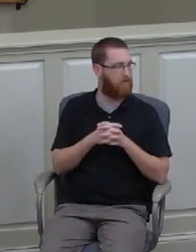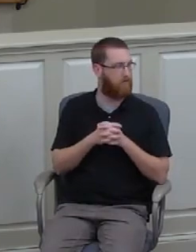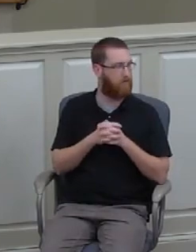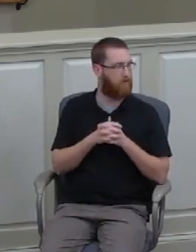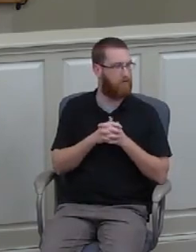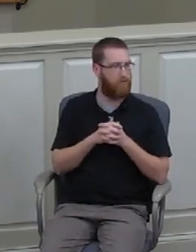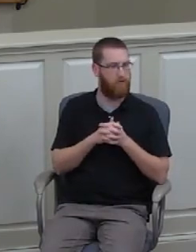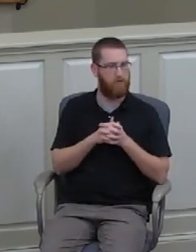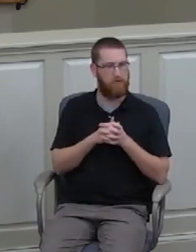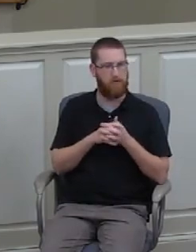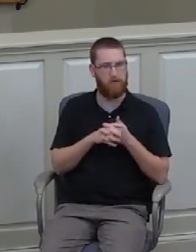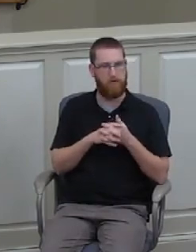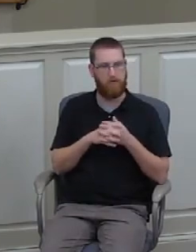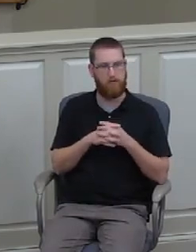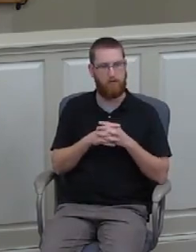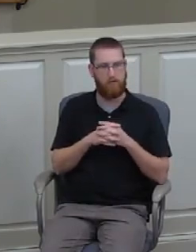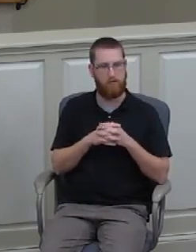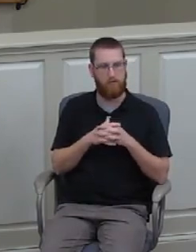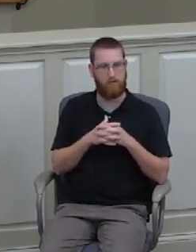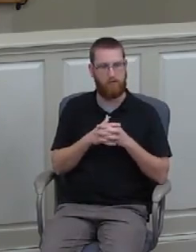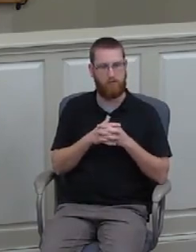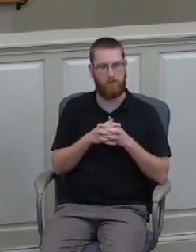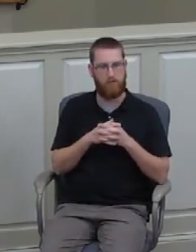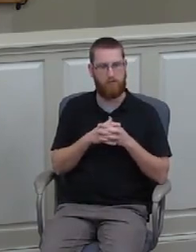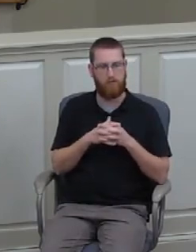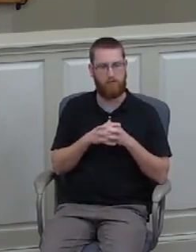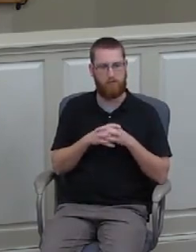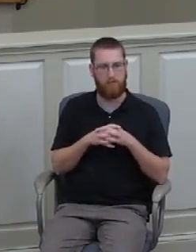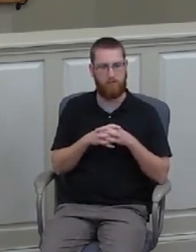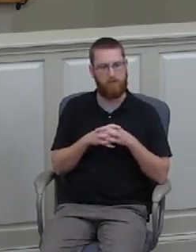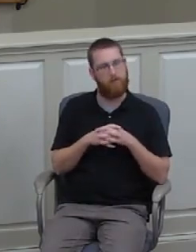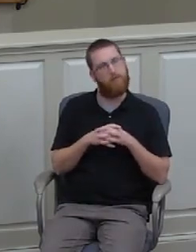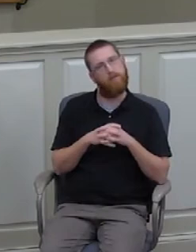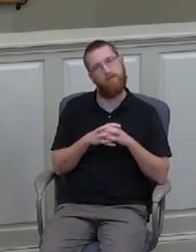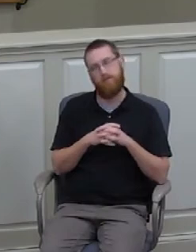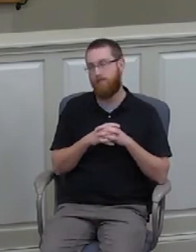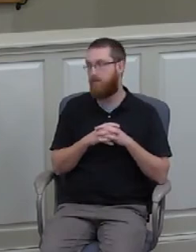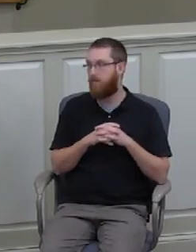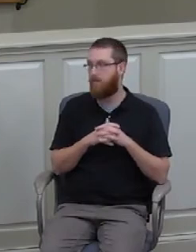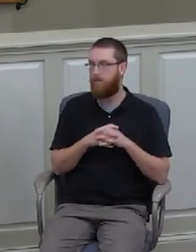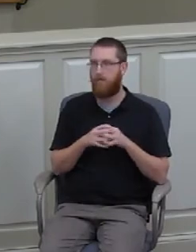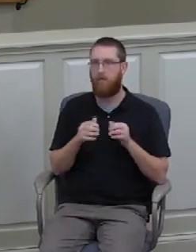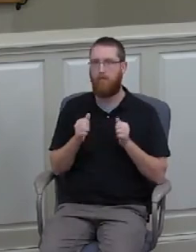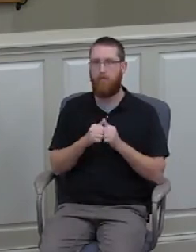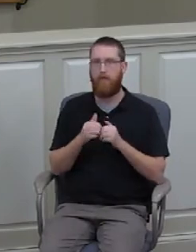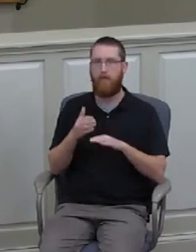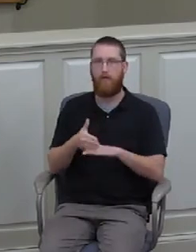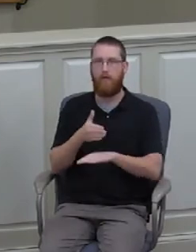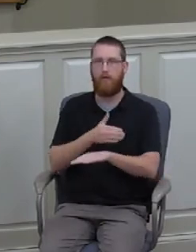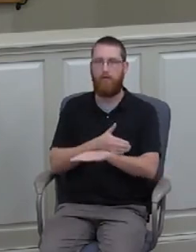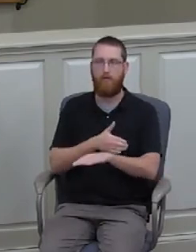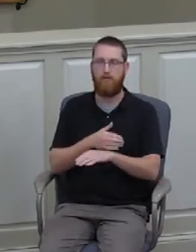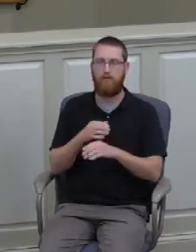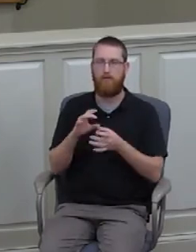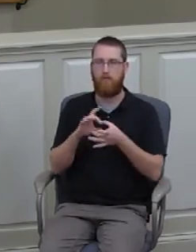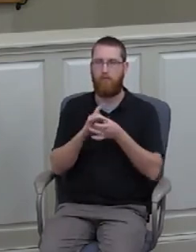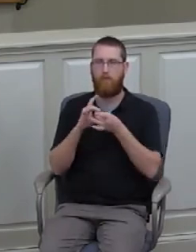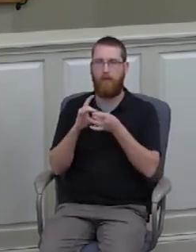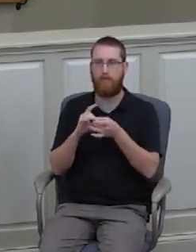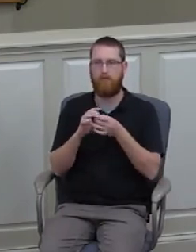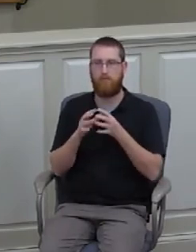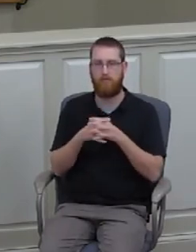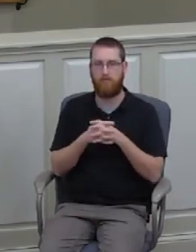They should be increased instead of increases. With increased coordination of service delivery. Just